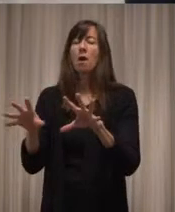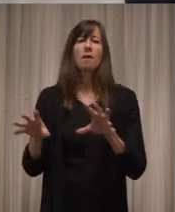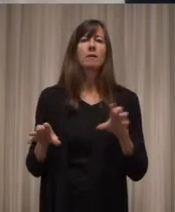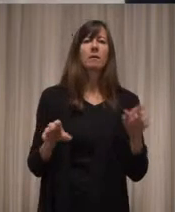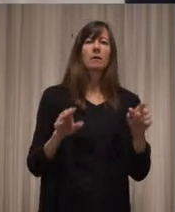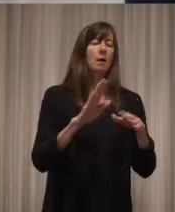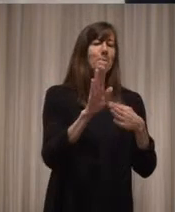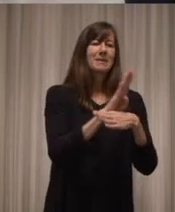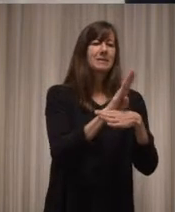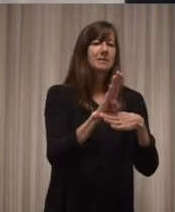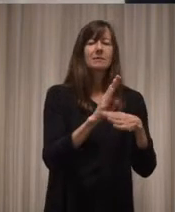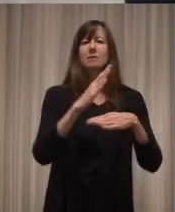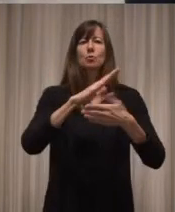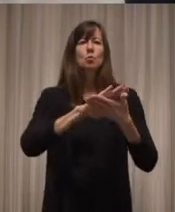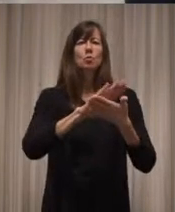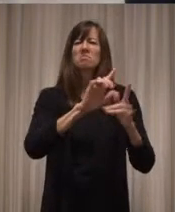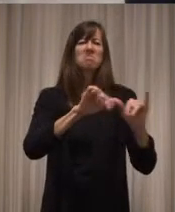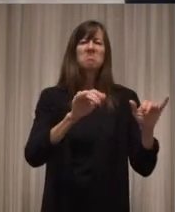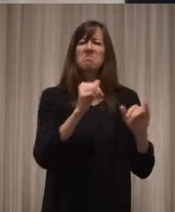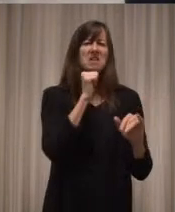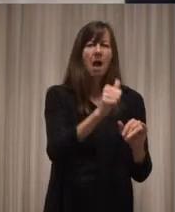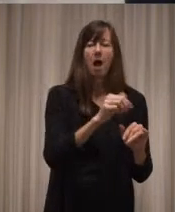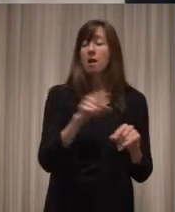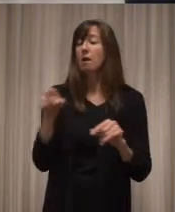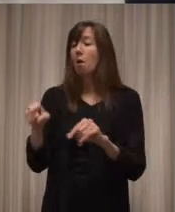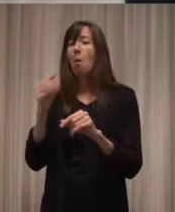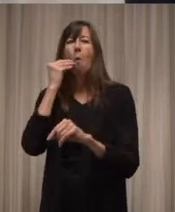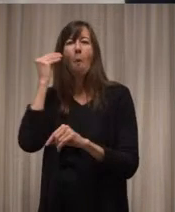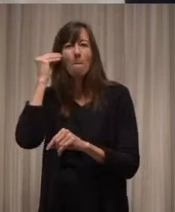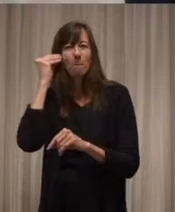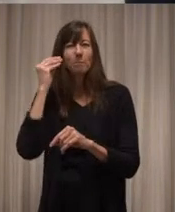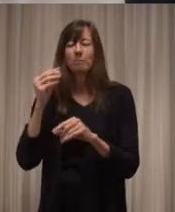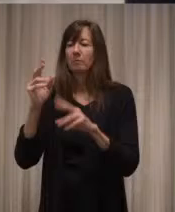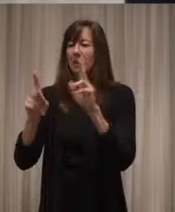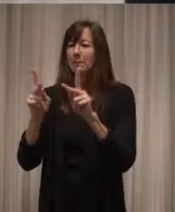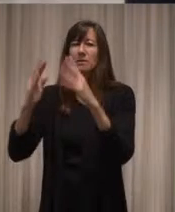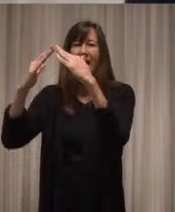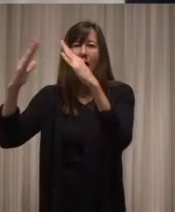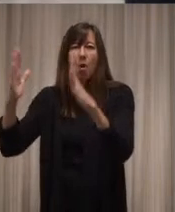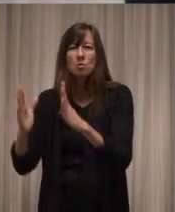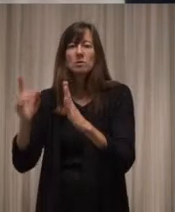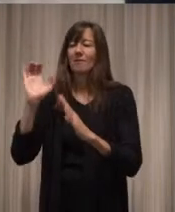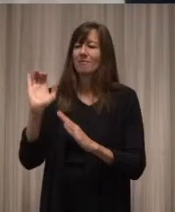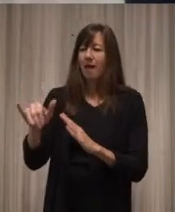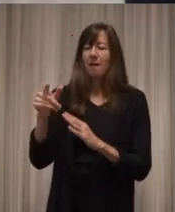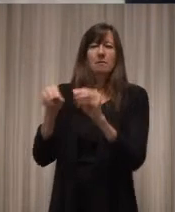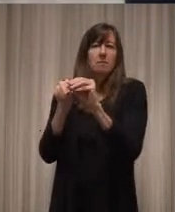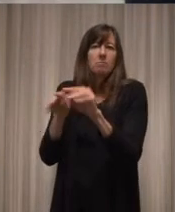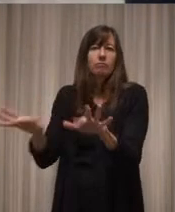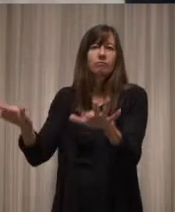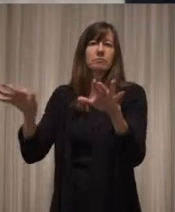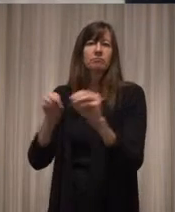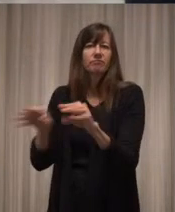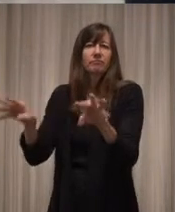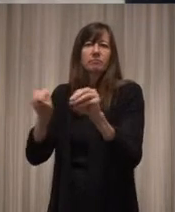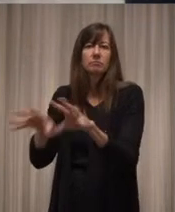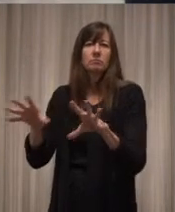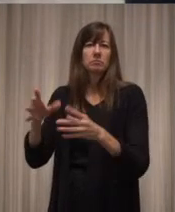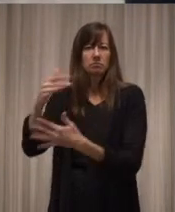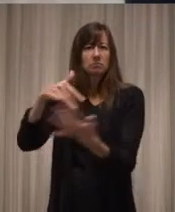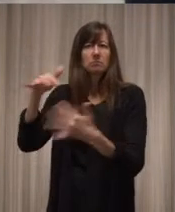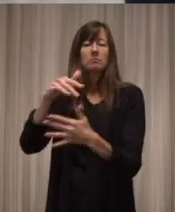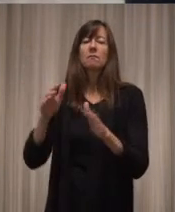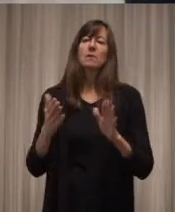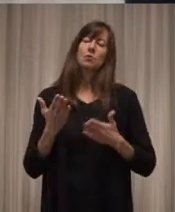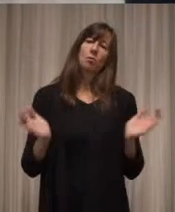So really the main thing that we can each do is not do that, and remind each other and encourage each other not to do that. If you have to get together